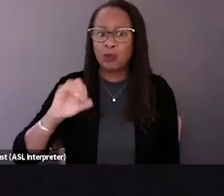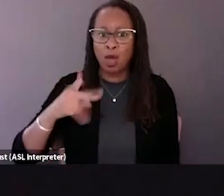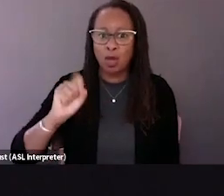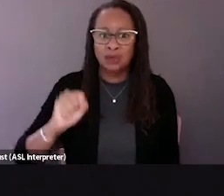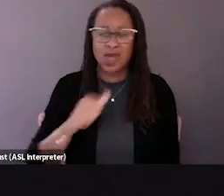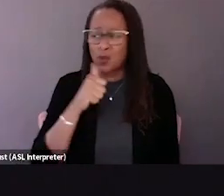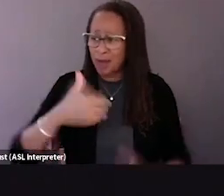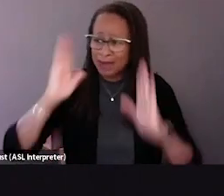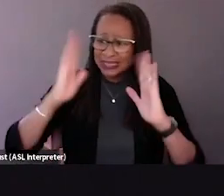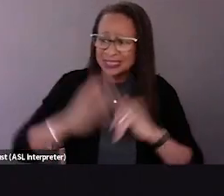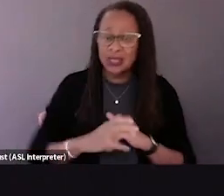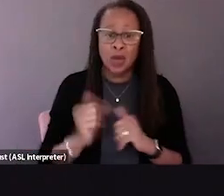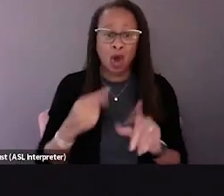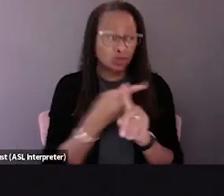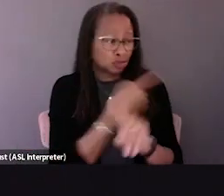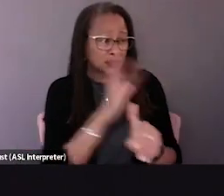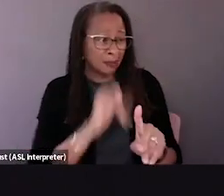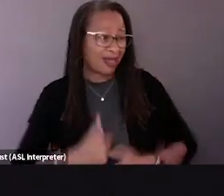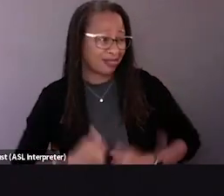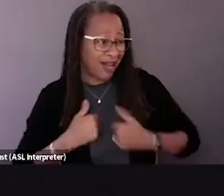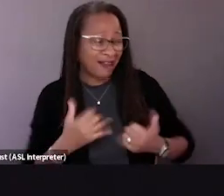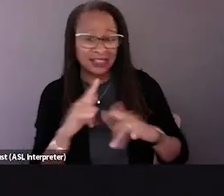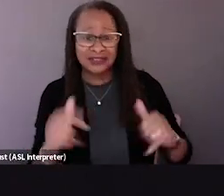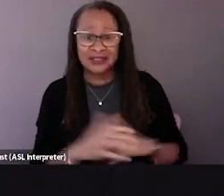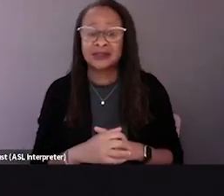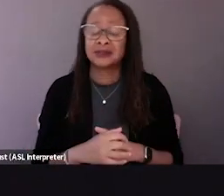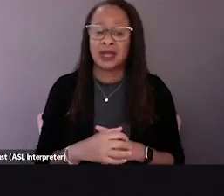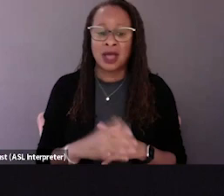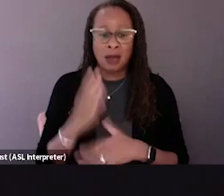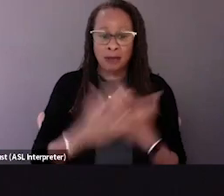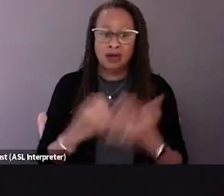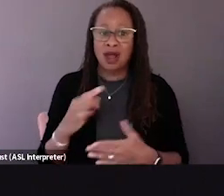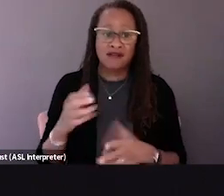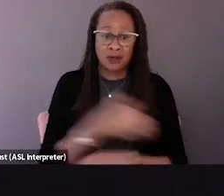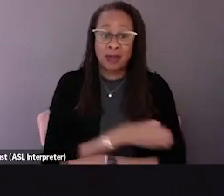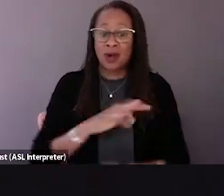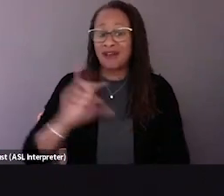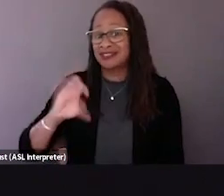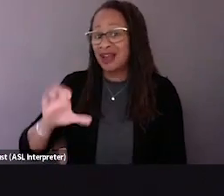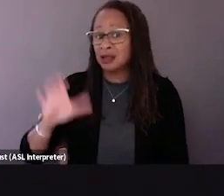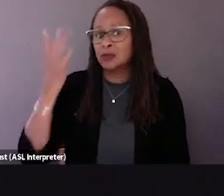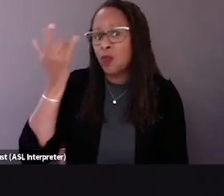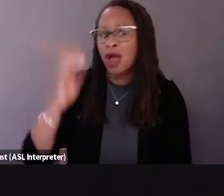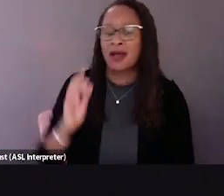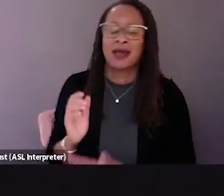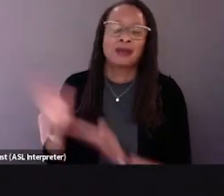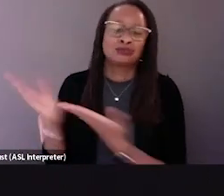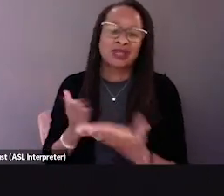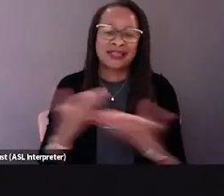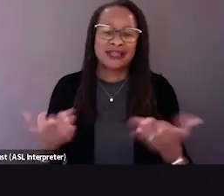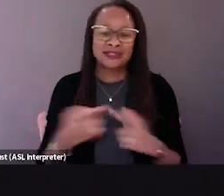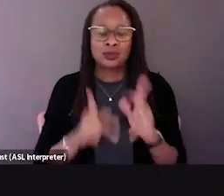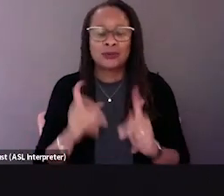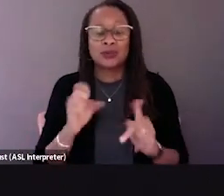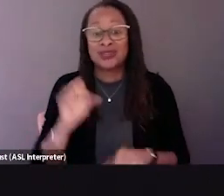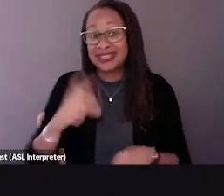paying attention. We're all distracted by our lives. And, part of the power of documentary is bringing these things to people so that they